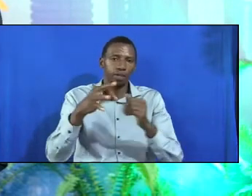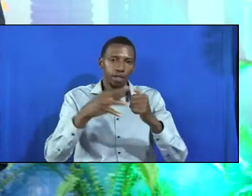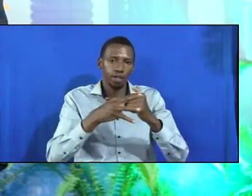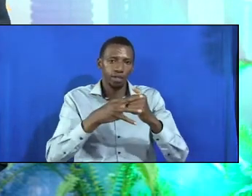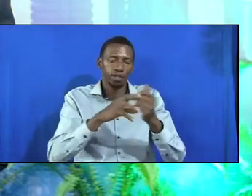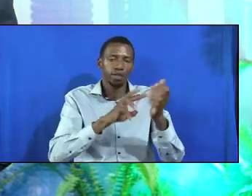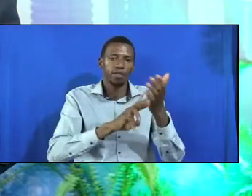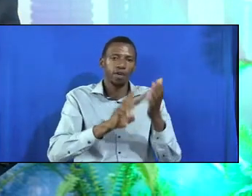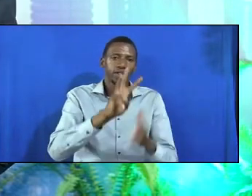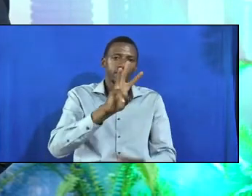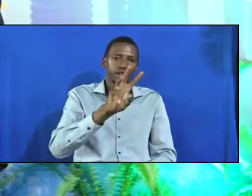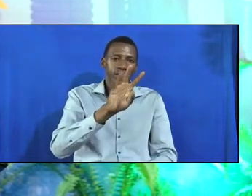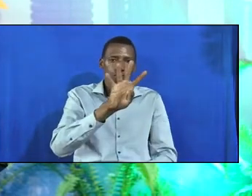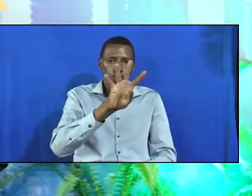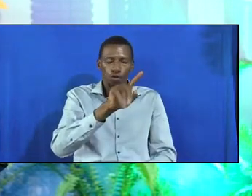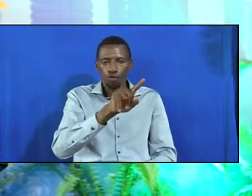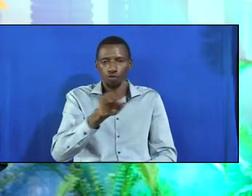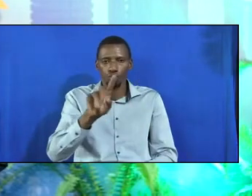36,